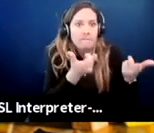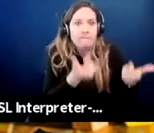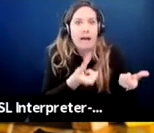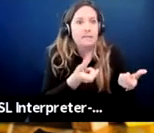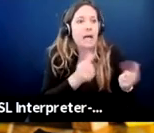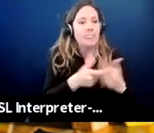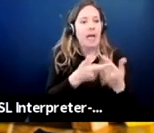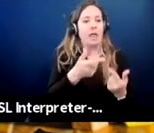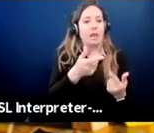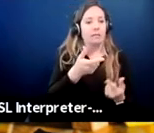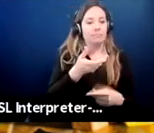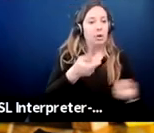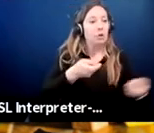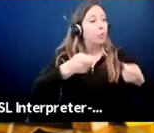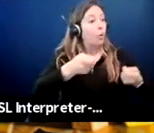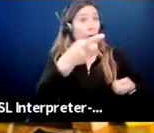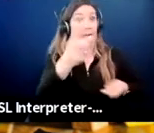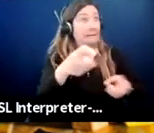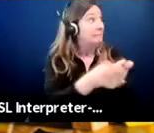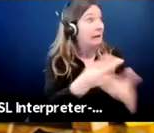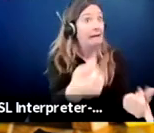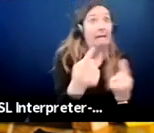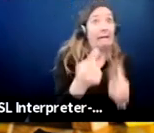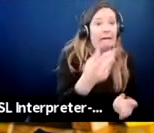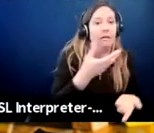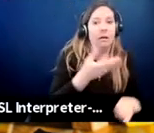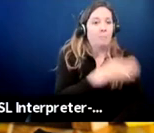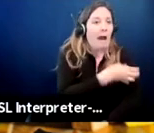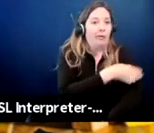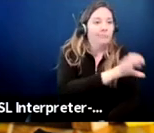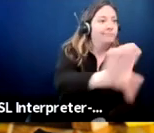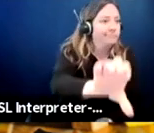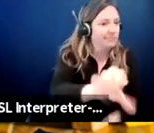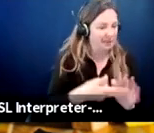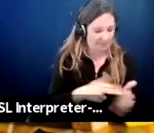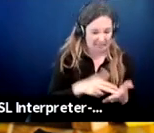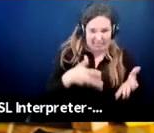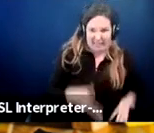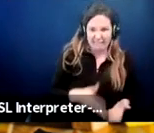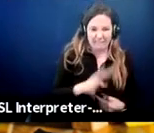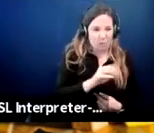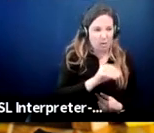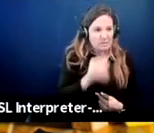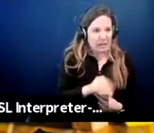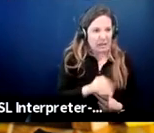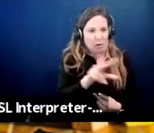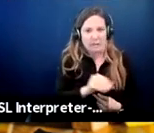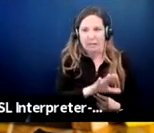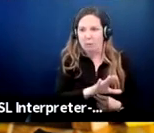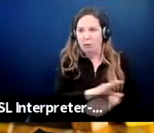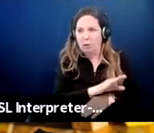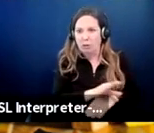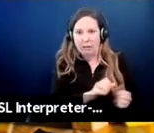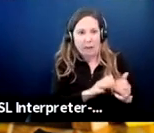early. And when they really need to raise money, they've already like only 40%, 30% ownership because they were raising money too early and